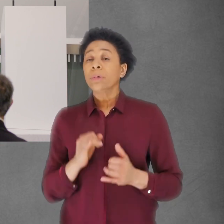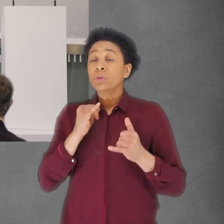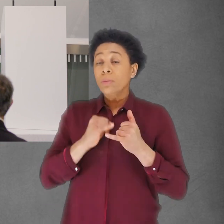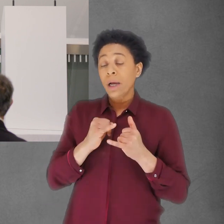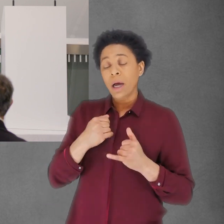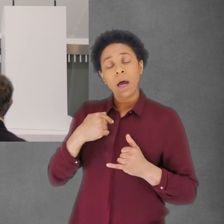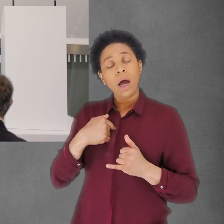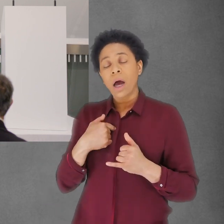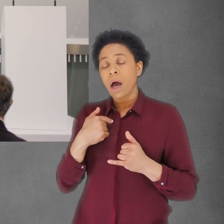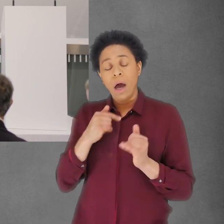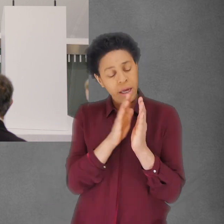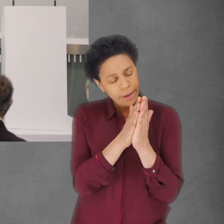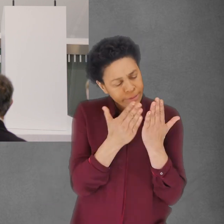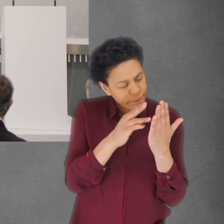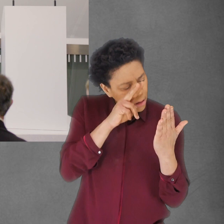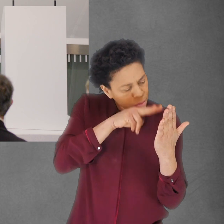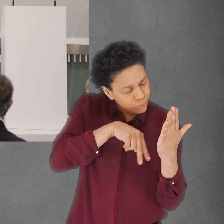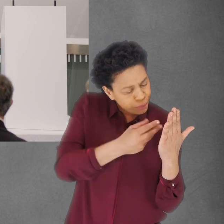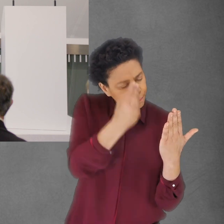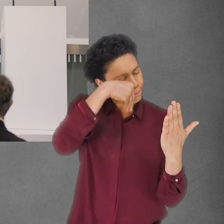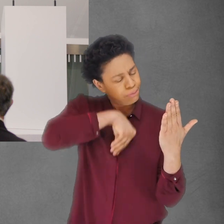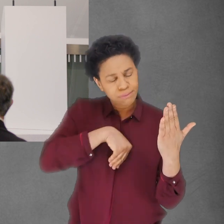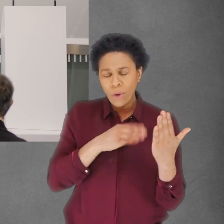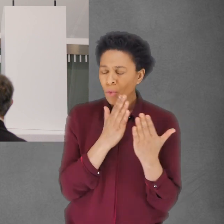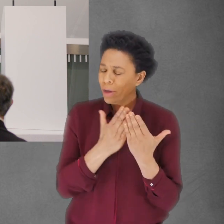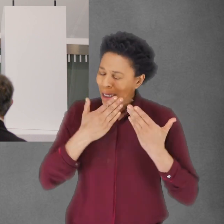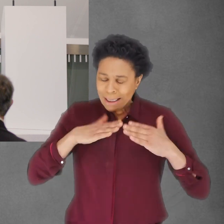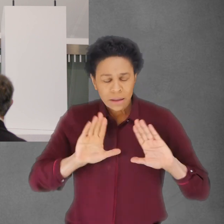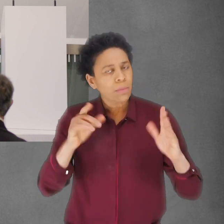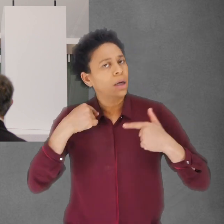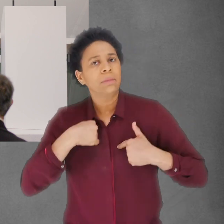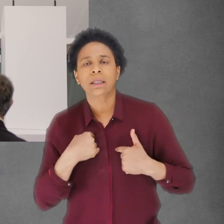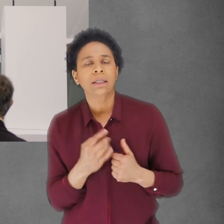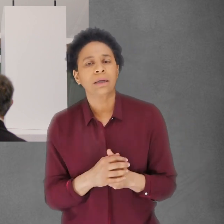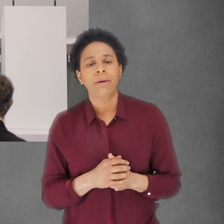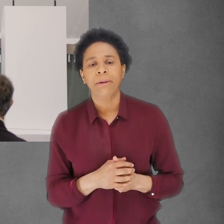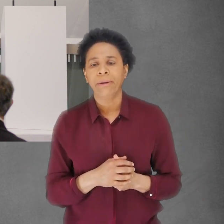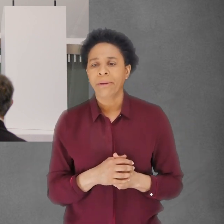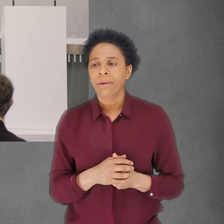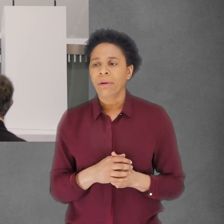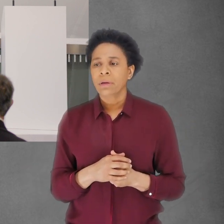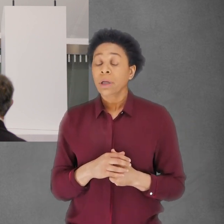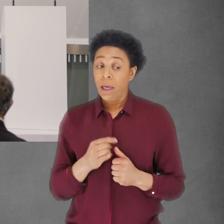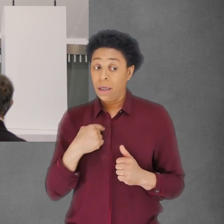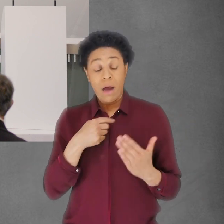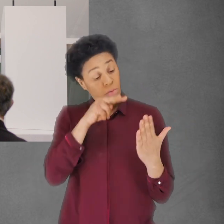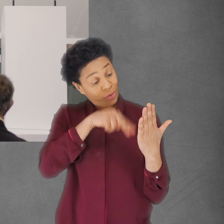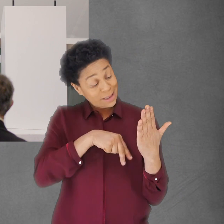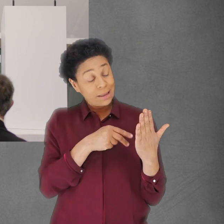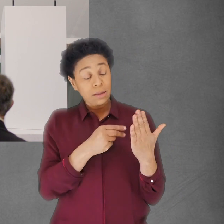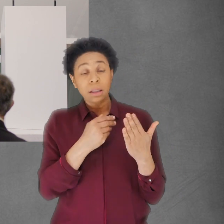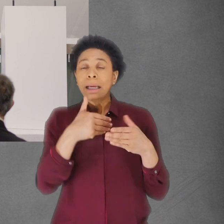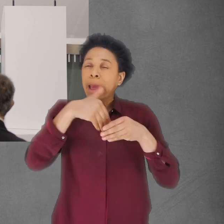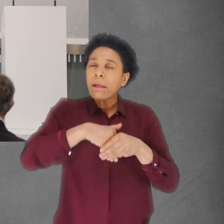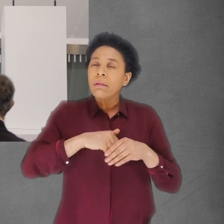I was deeply inspired by the In the Wake text, and as you said, it was right up there alongside many other